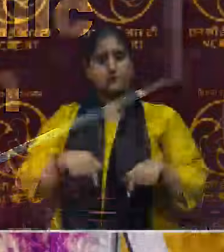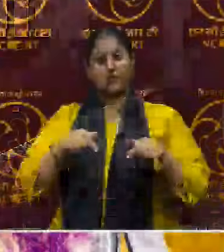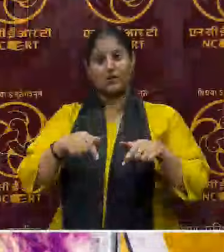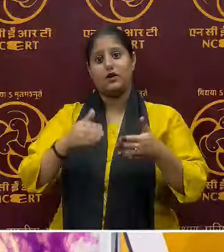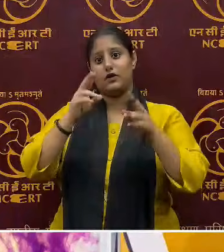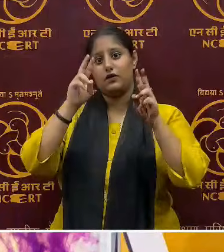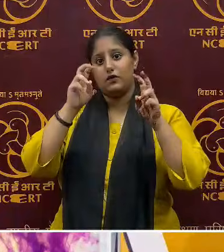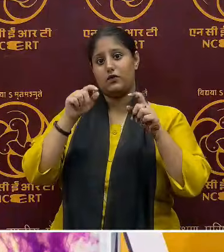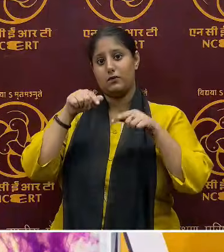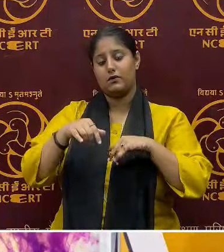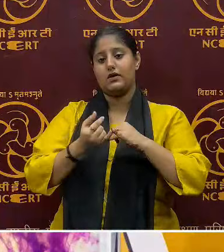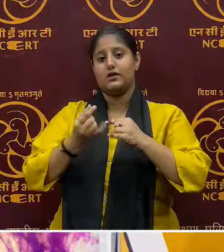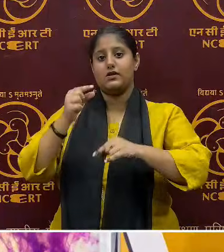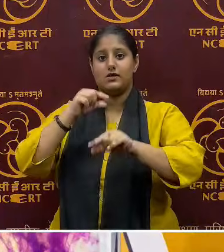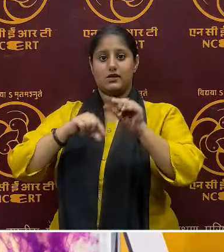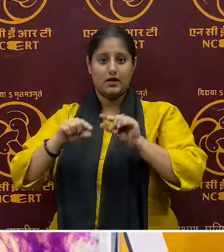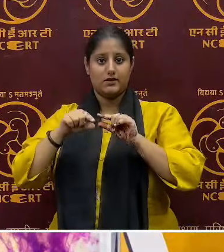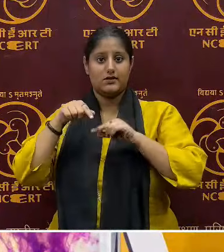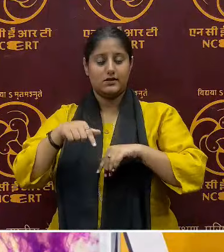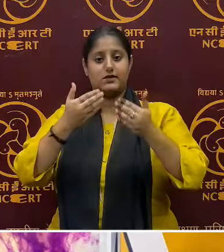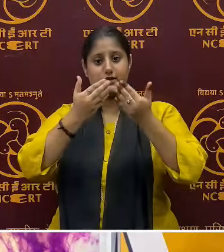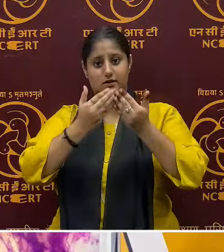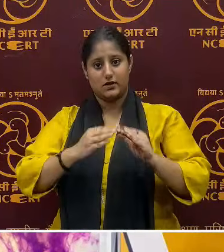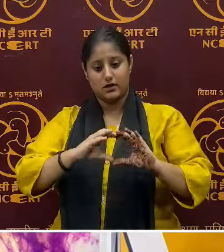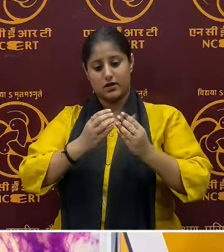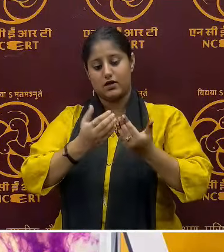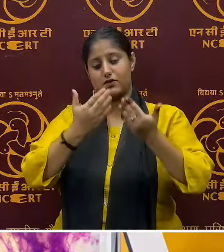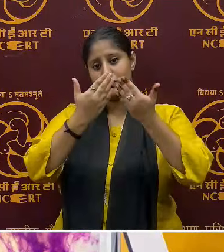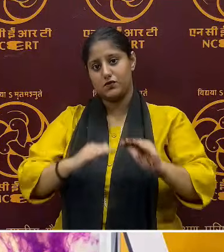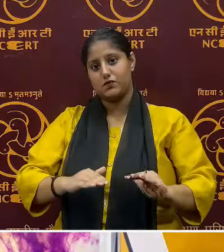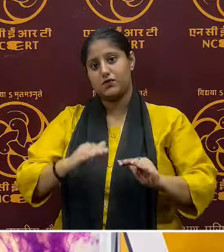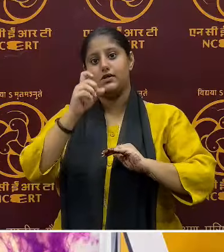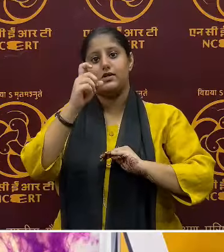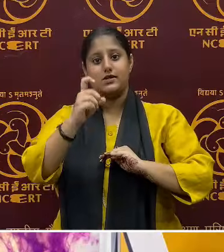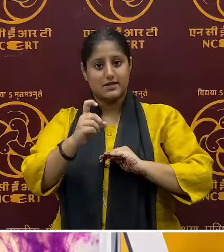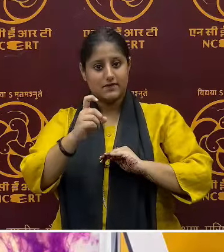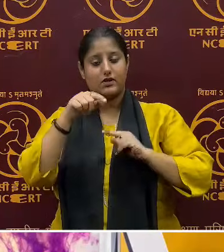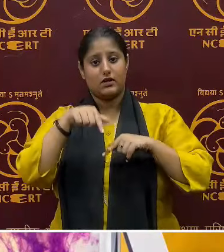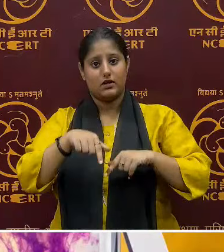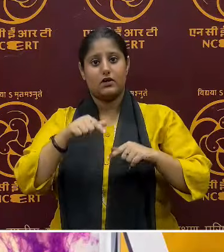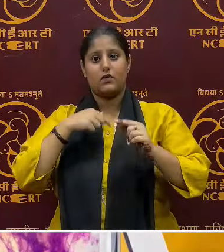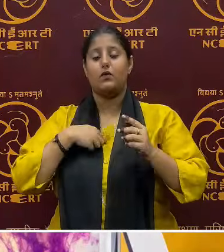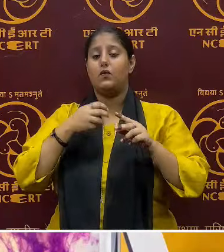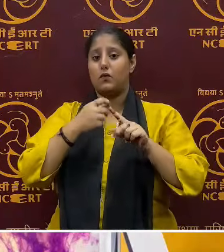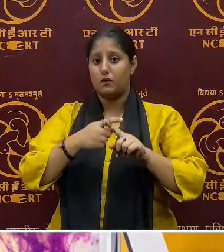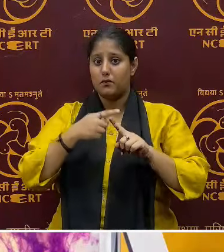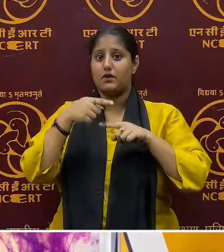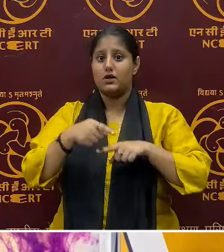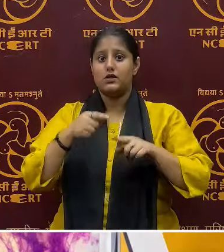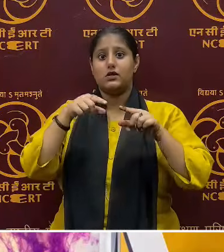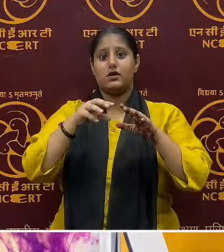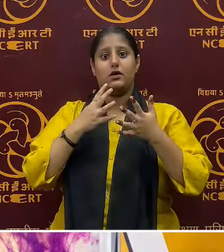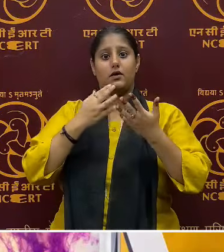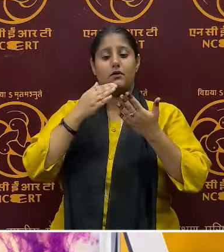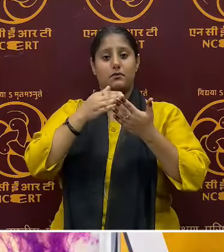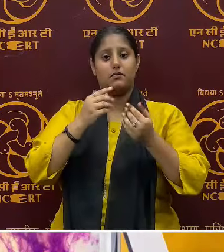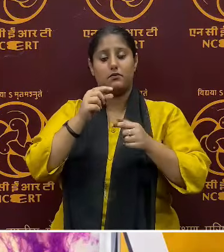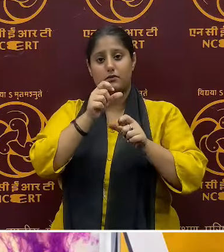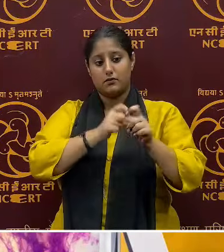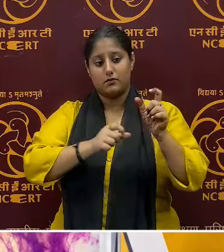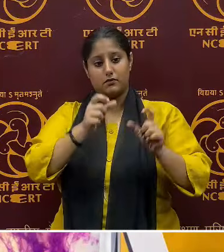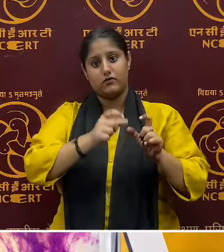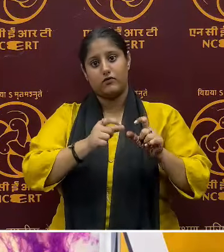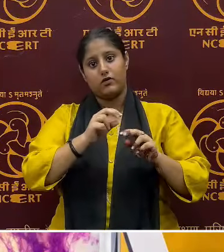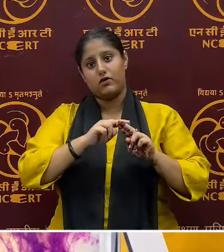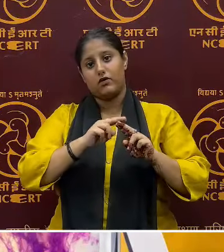particular topic of science is specifically meant for our students of grade 7, but anybody can contribute in the session by participating